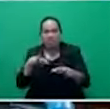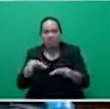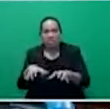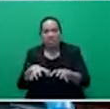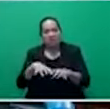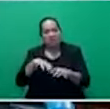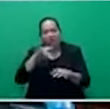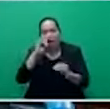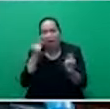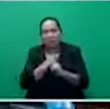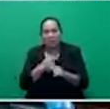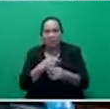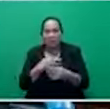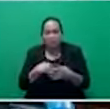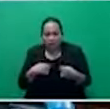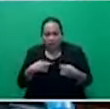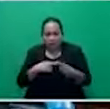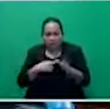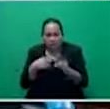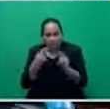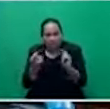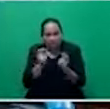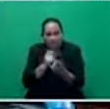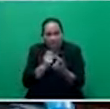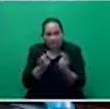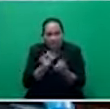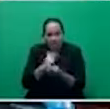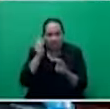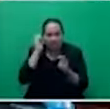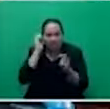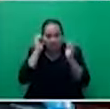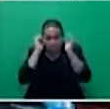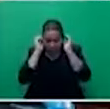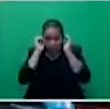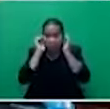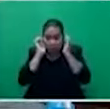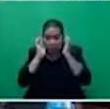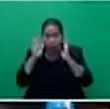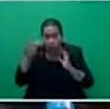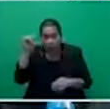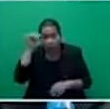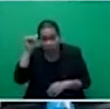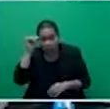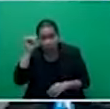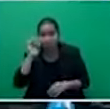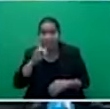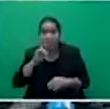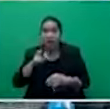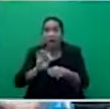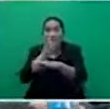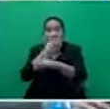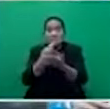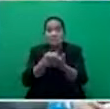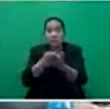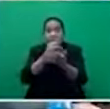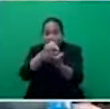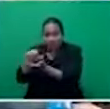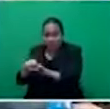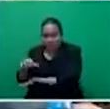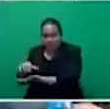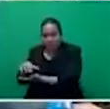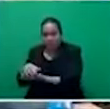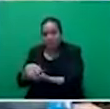responded to it with agility. We knew, therefore, our foreign reserves will get depleted. We don't have tourists coming in. So what do? We change